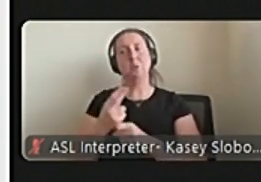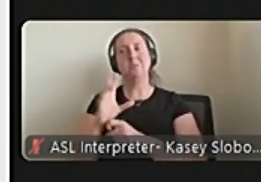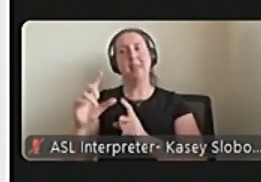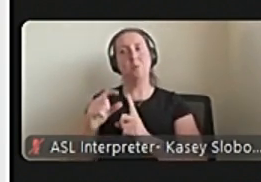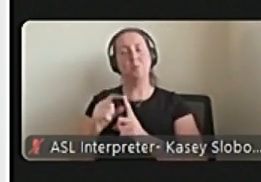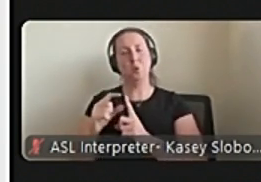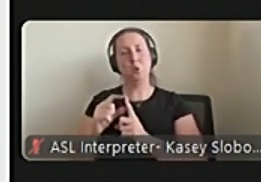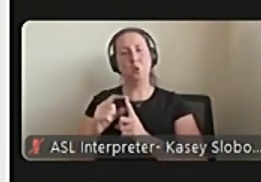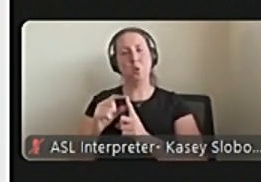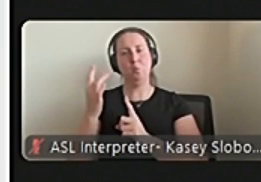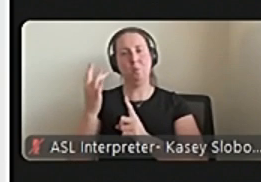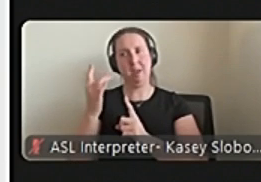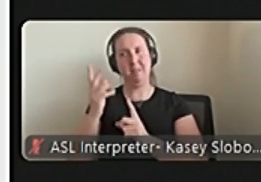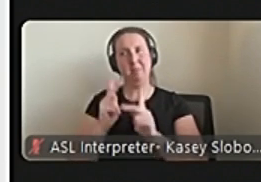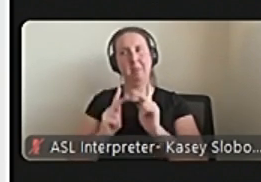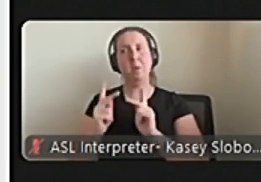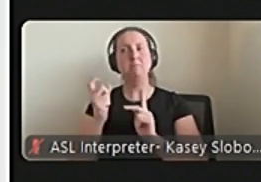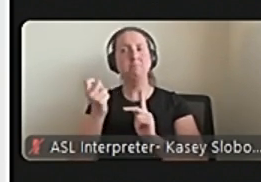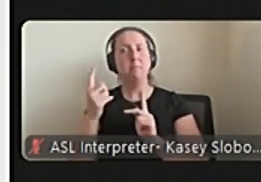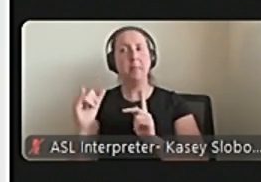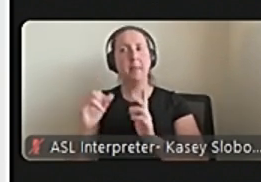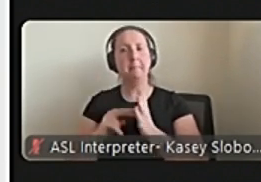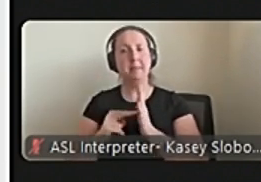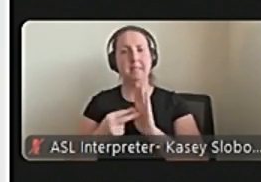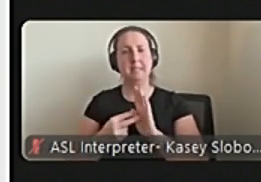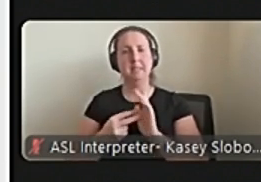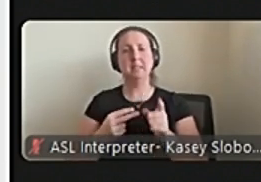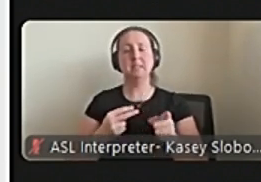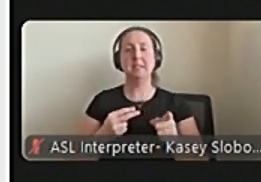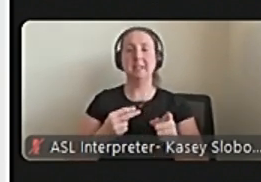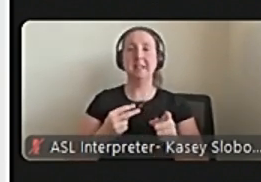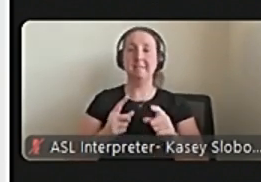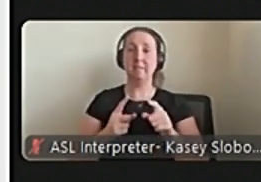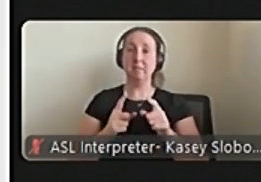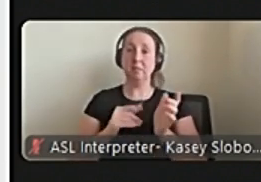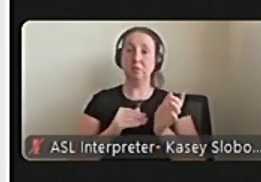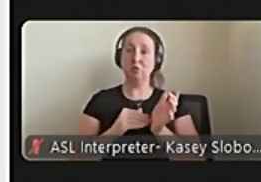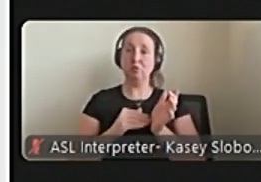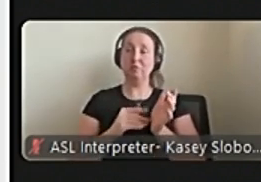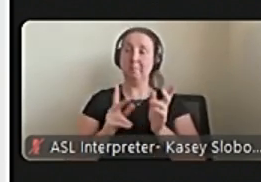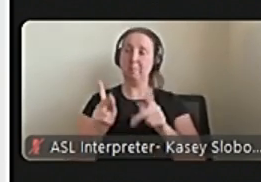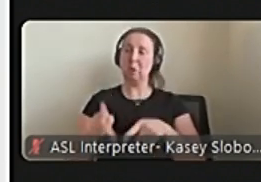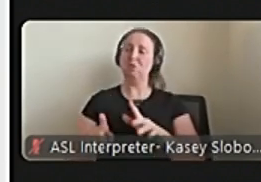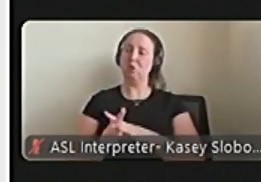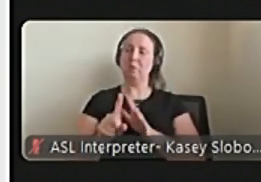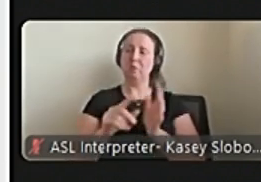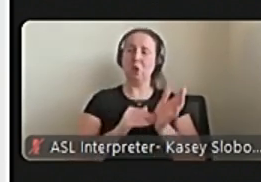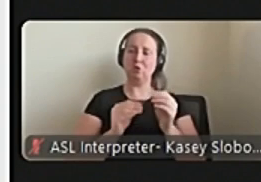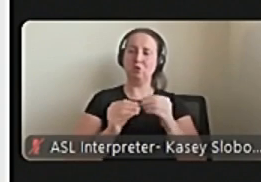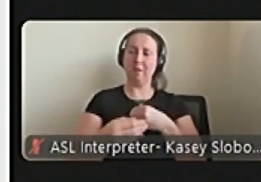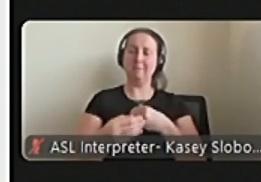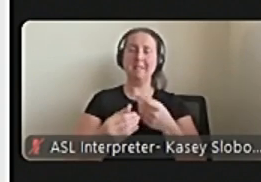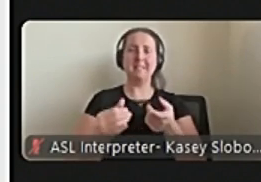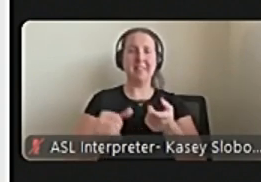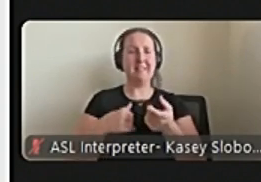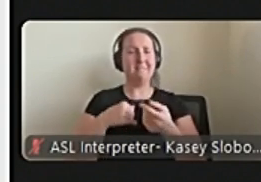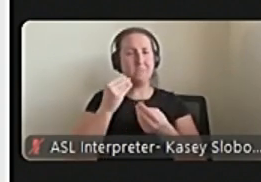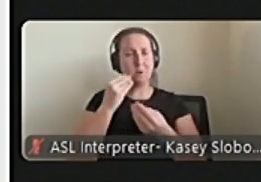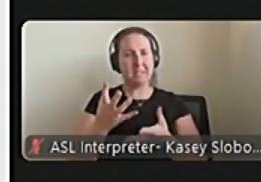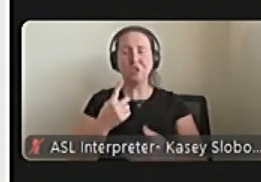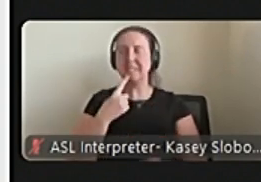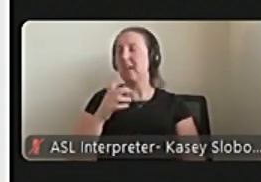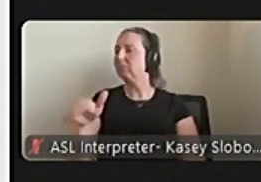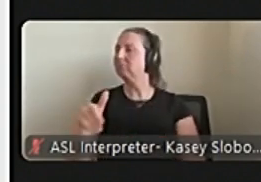And you know, when people are presenting in clinic and you get that information, you know, and you say, what questions do you